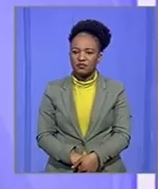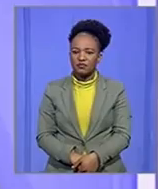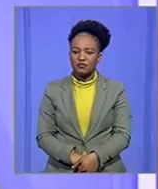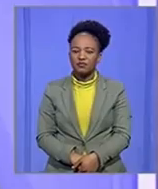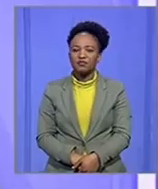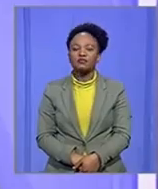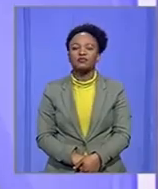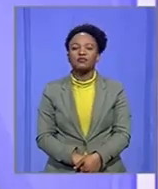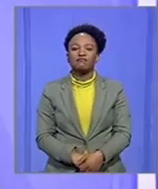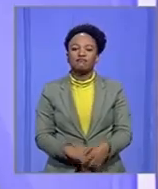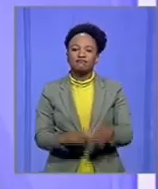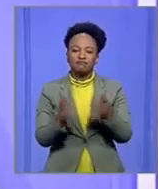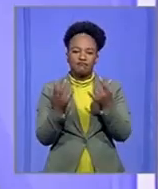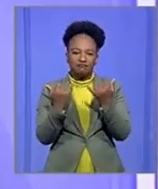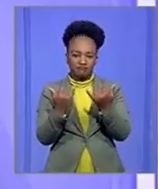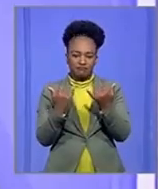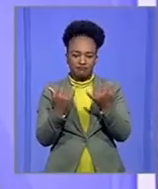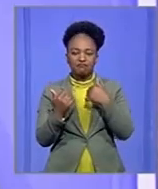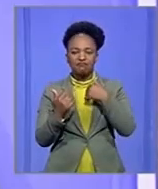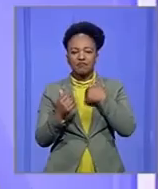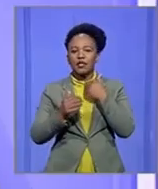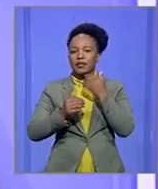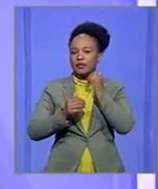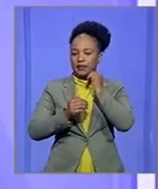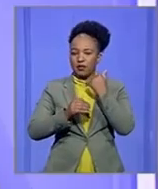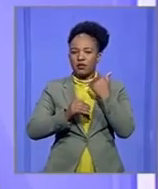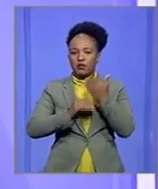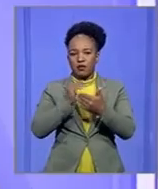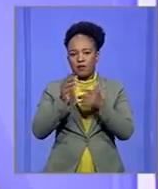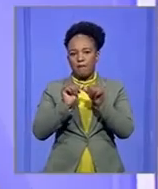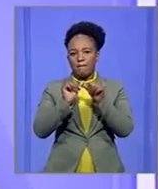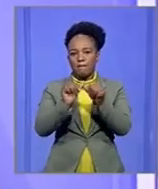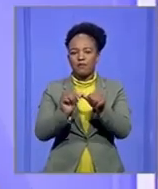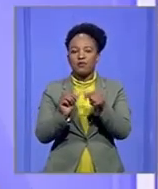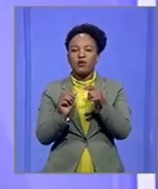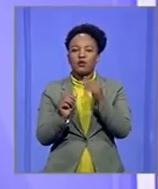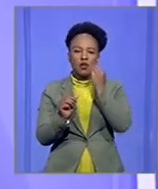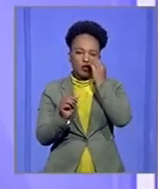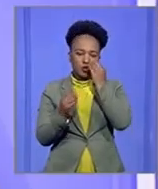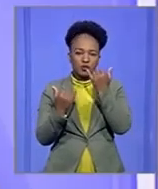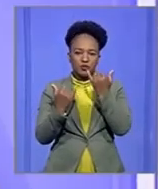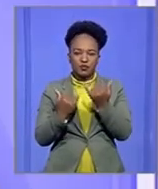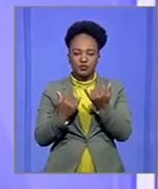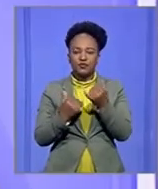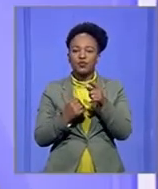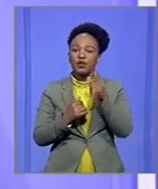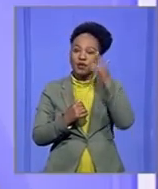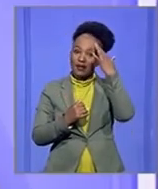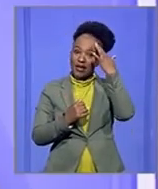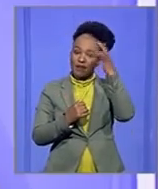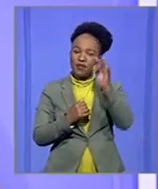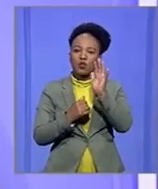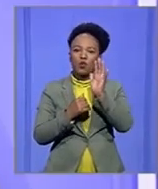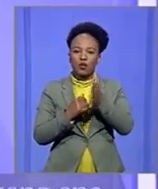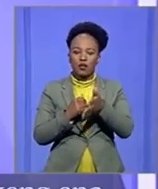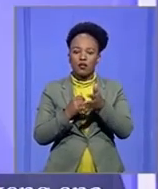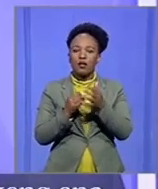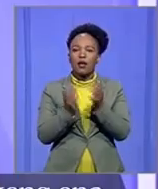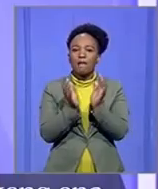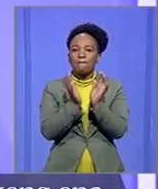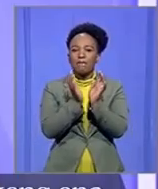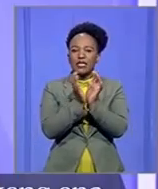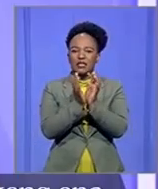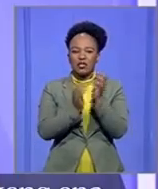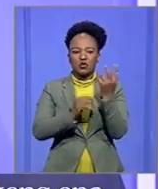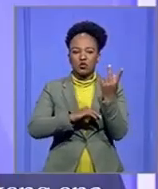Mwe re atela pele ka ditaba tsa rona tseo go tshwaretseng tsona letsatsing lena la kajeno. Mmuso o tla tshwara kopano ya matsatsi a